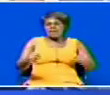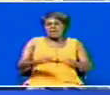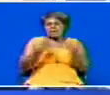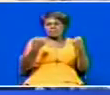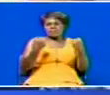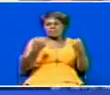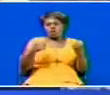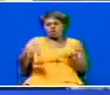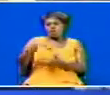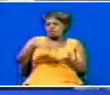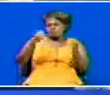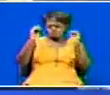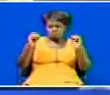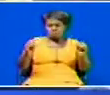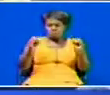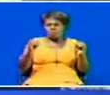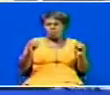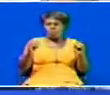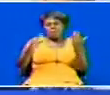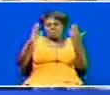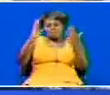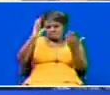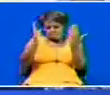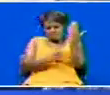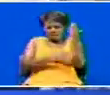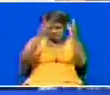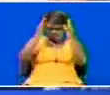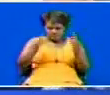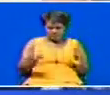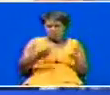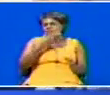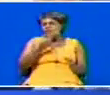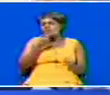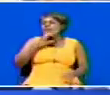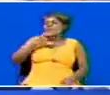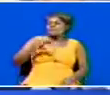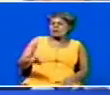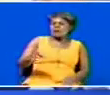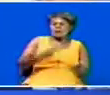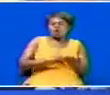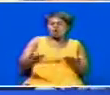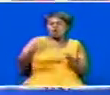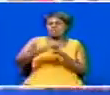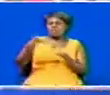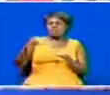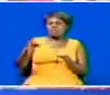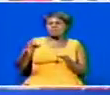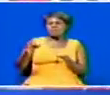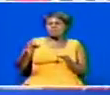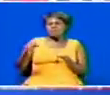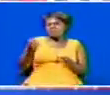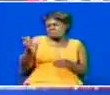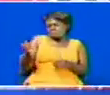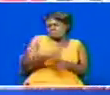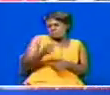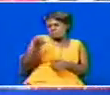any confusion, any mad body division. In the name of the Father, the Son, and the Holy Spirit. About a few